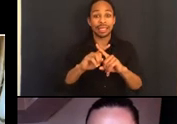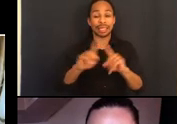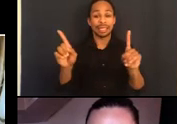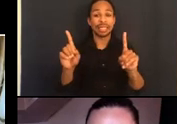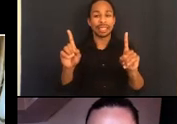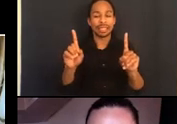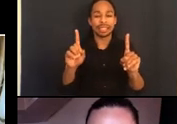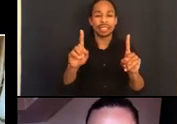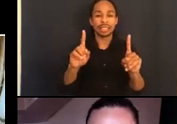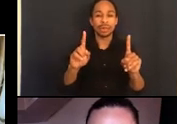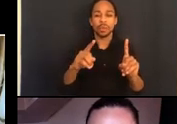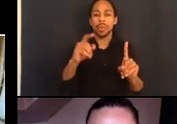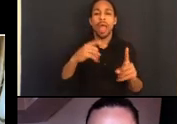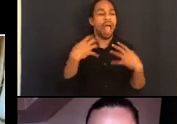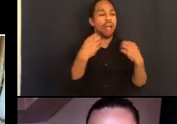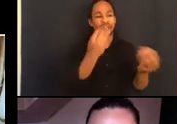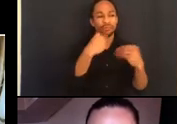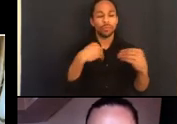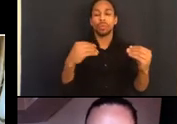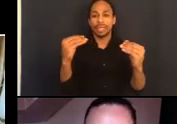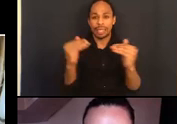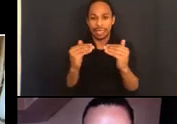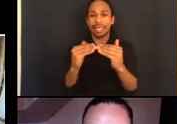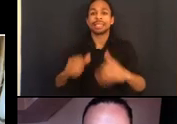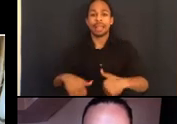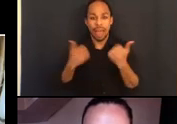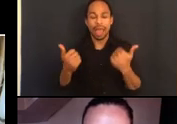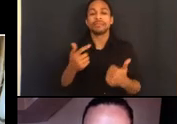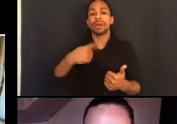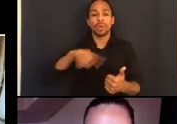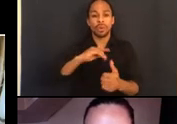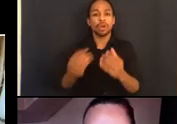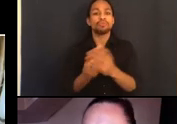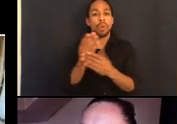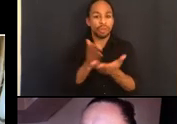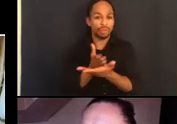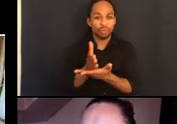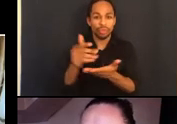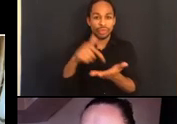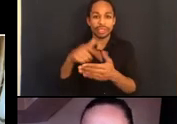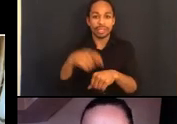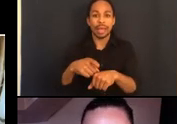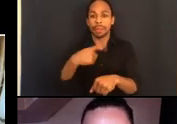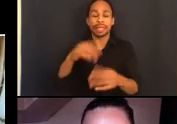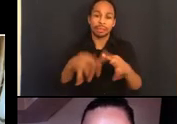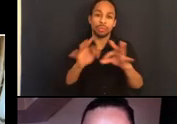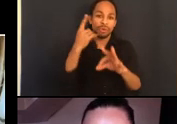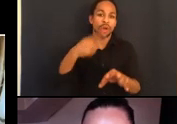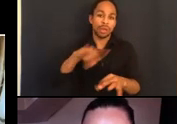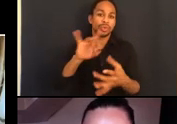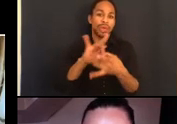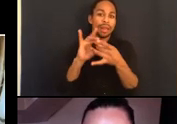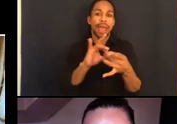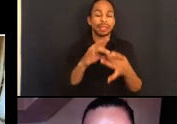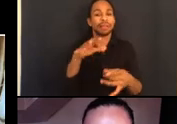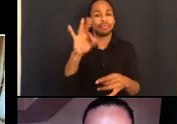that means healthy food is life. And as we're looking forward and growing through this time, it's important for us to connect and to find ways